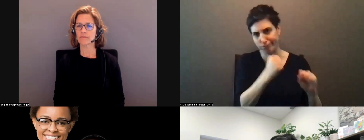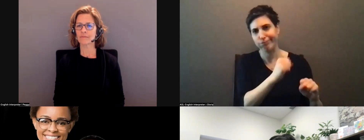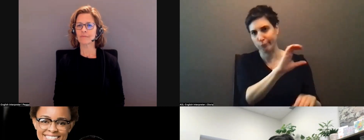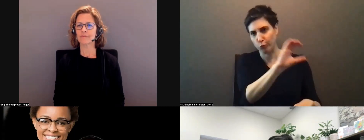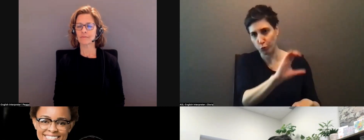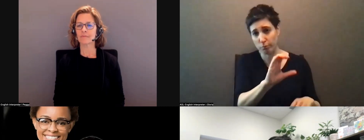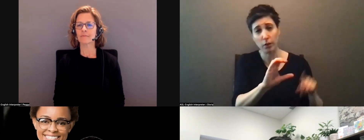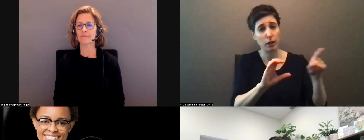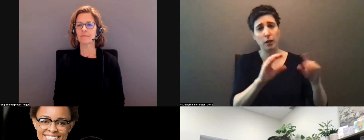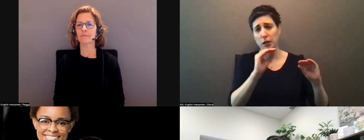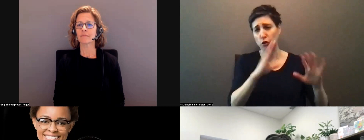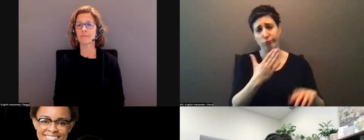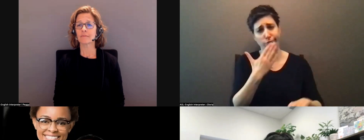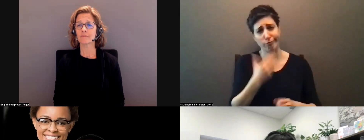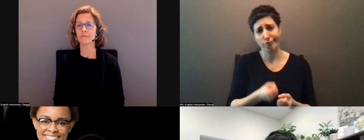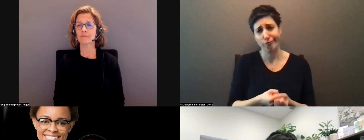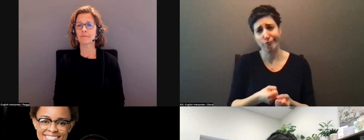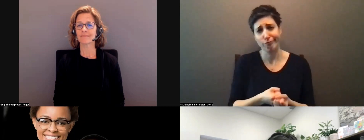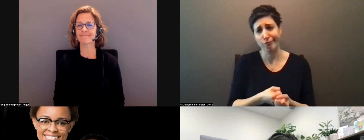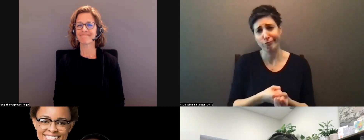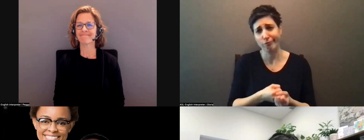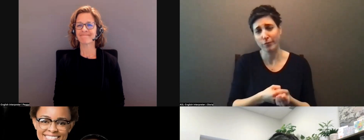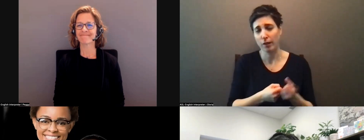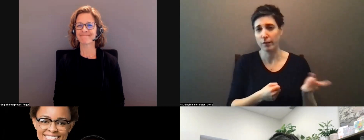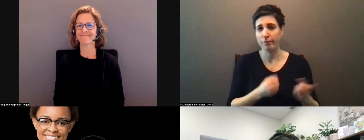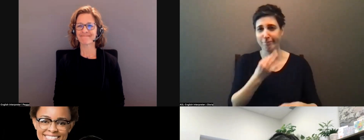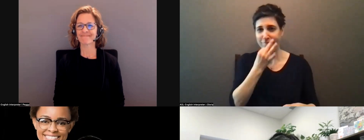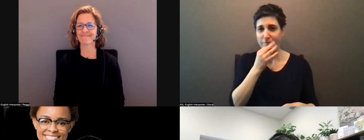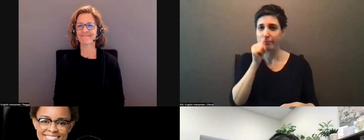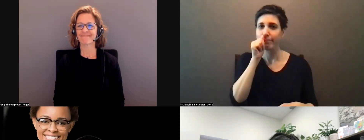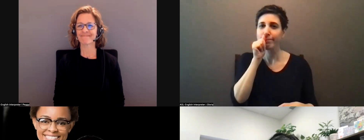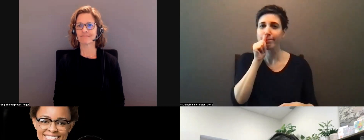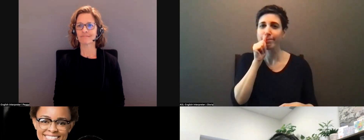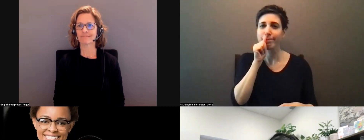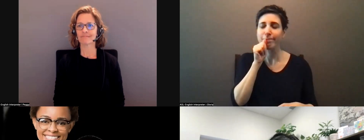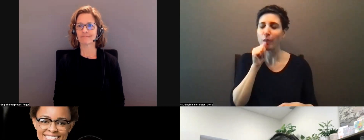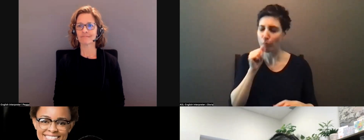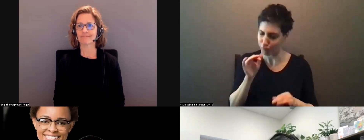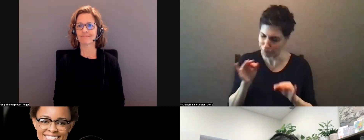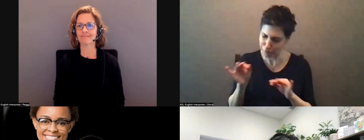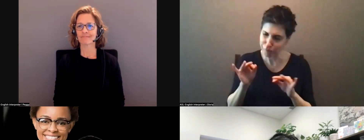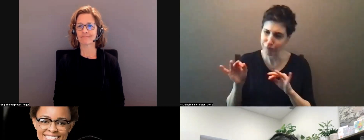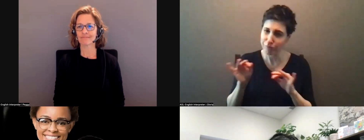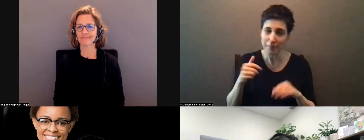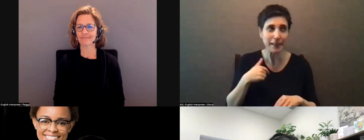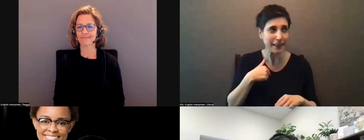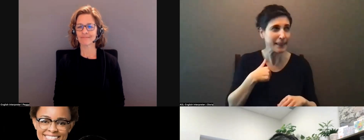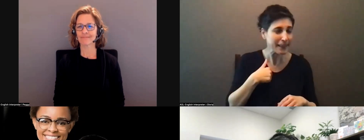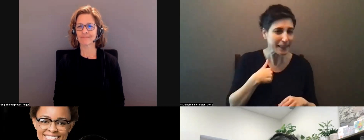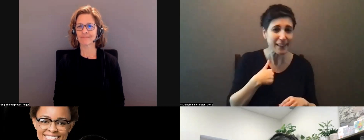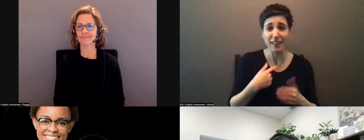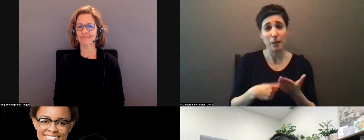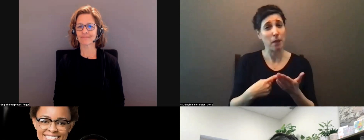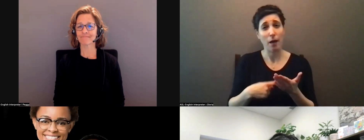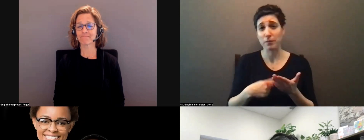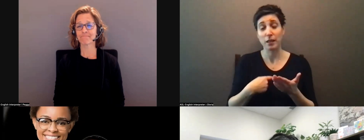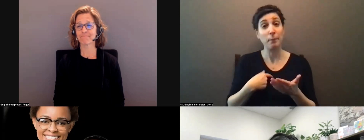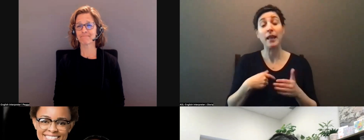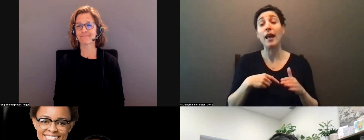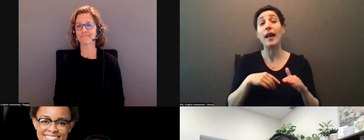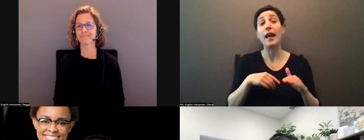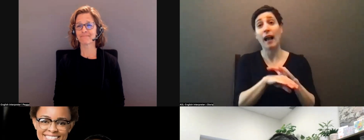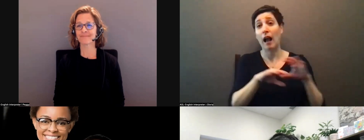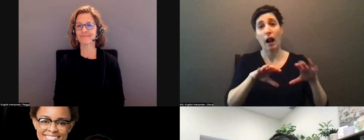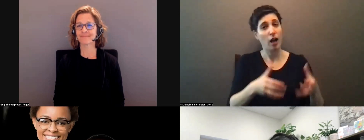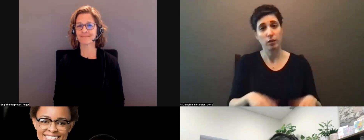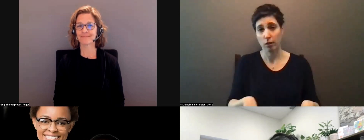me, and they had patience with me and try to show me everything. Sometimes I come to classes crying because